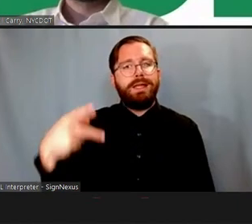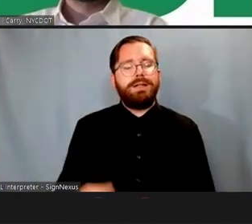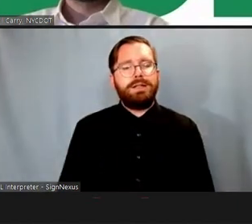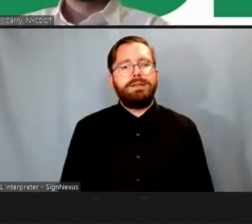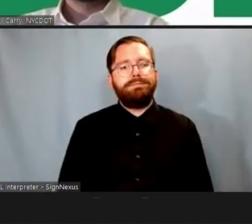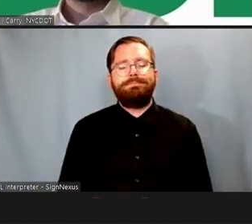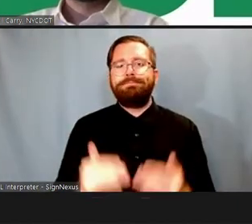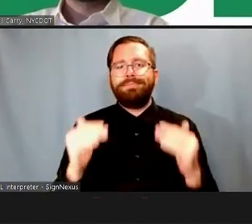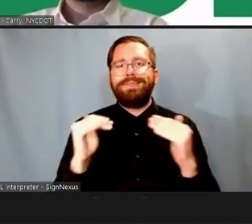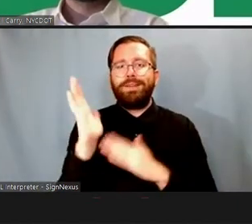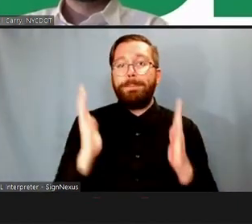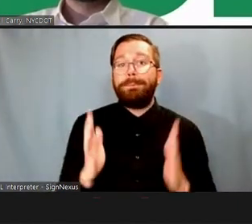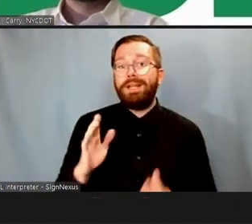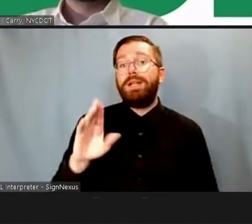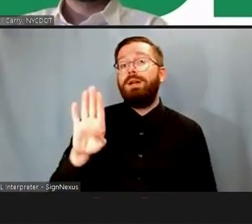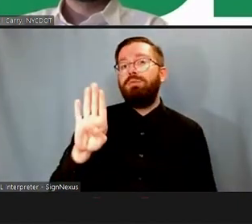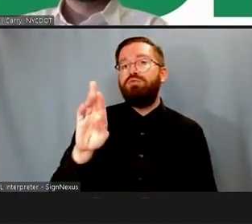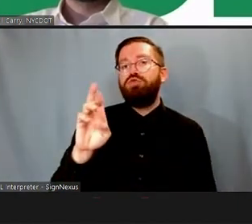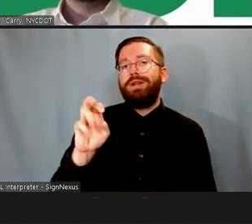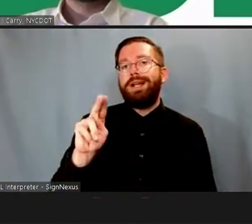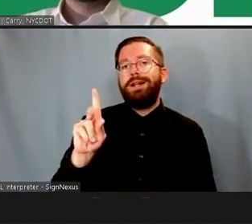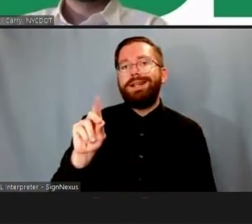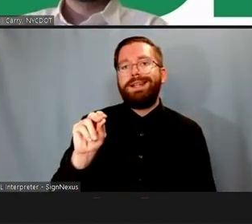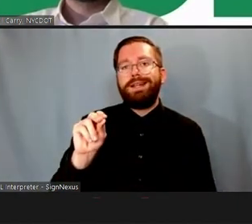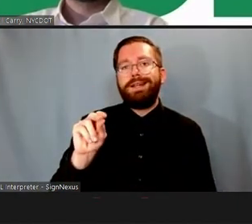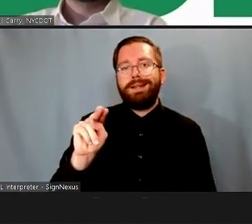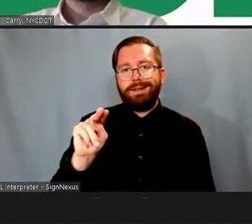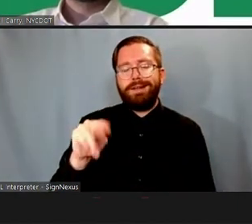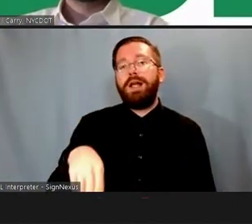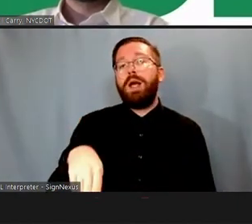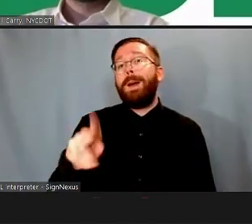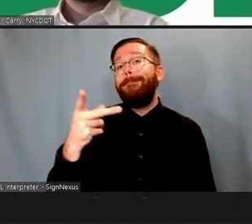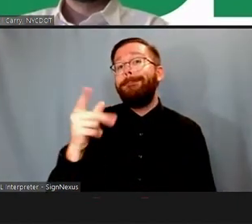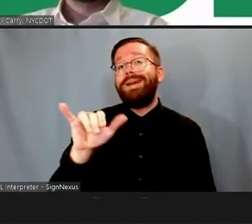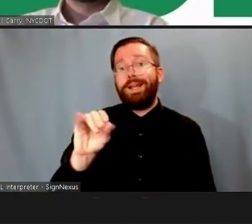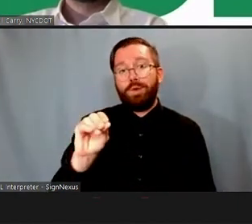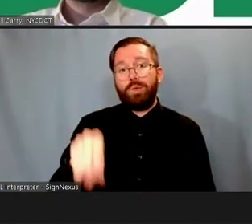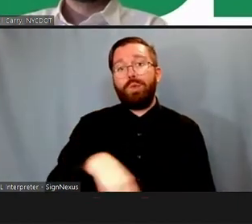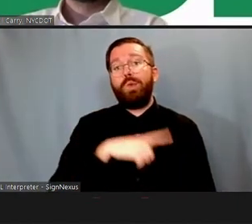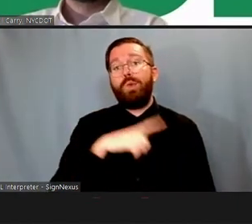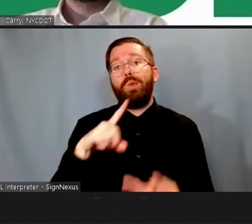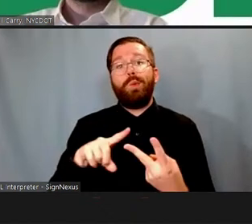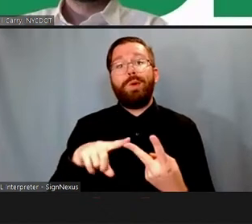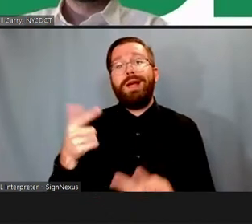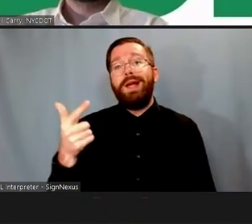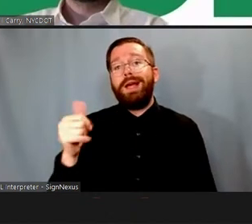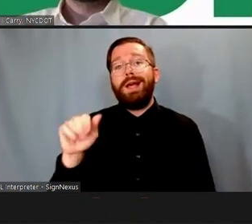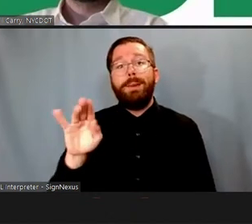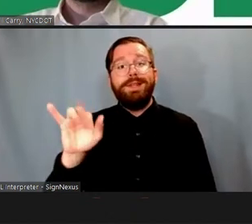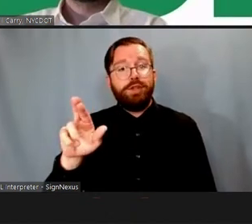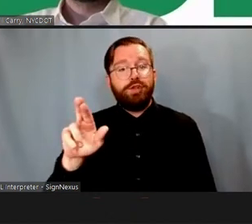our next speaker is brendan payo followed by kabir javed